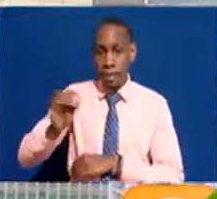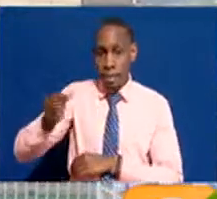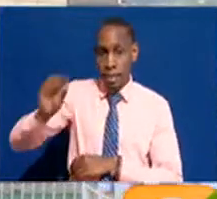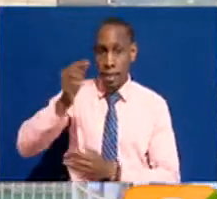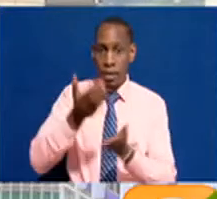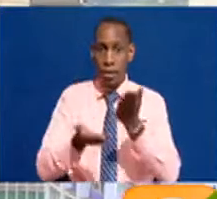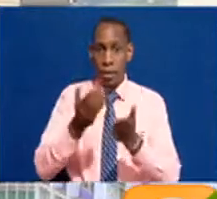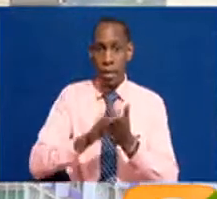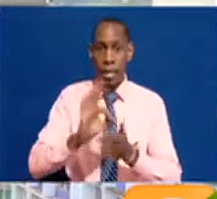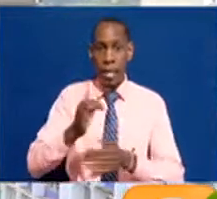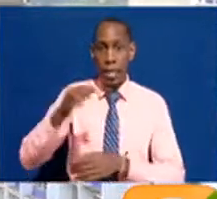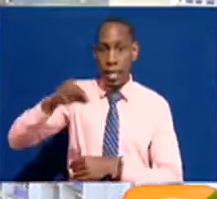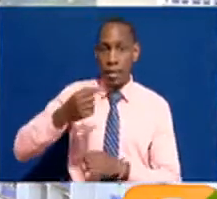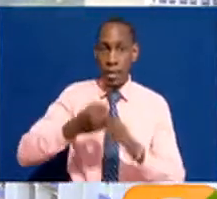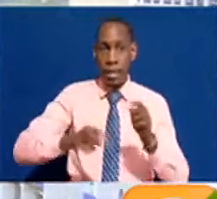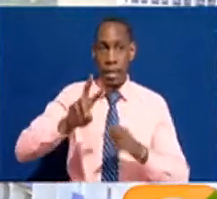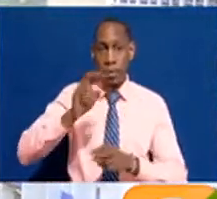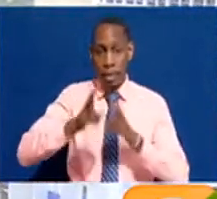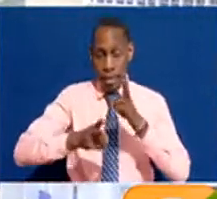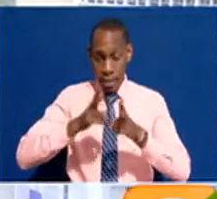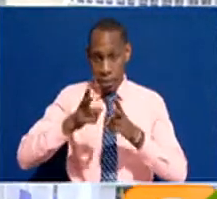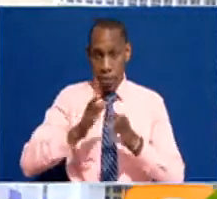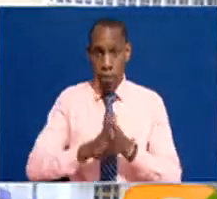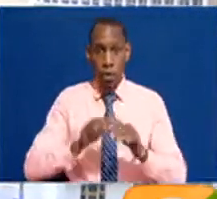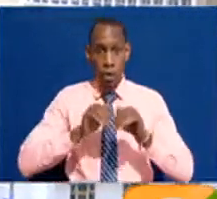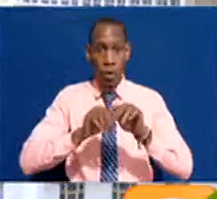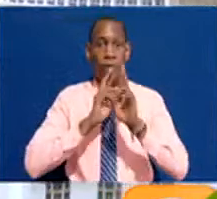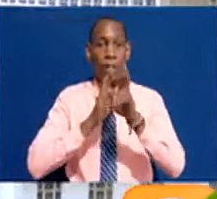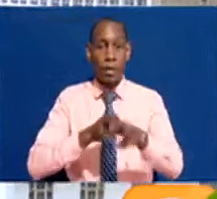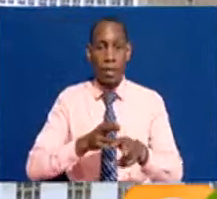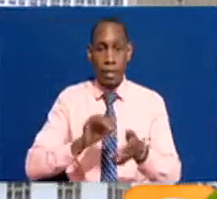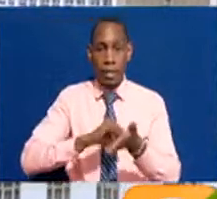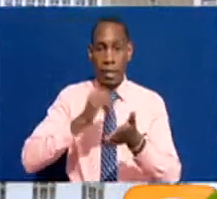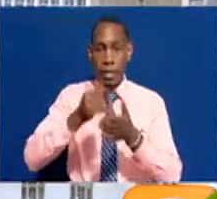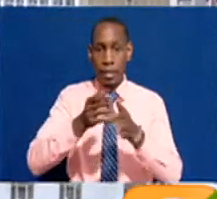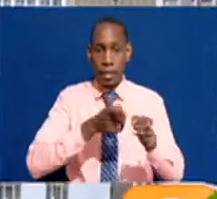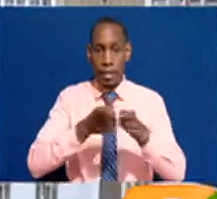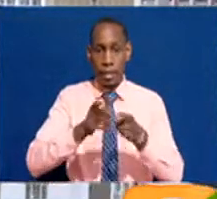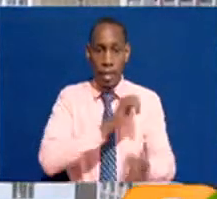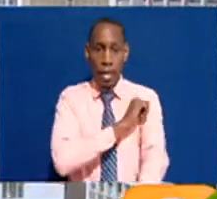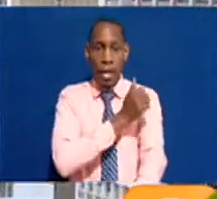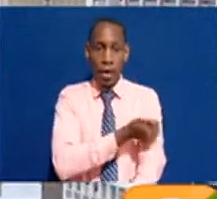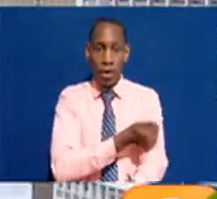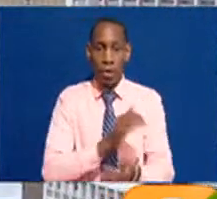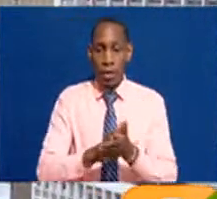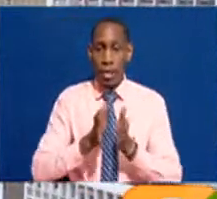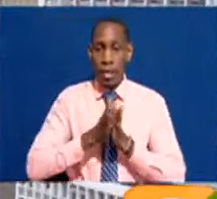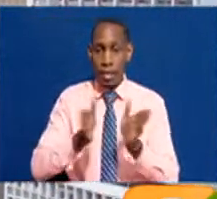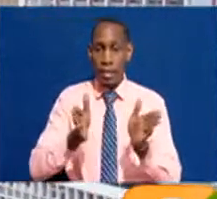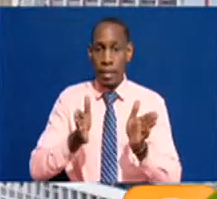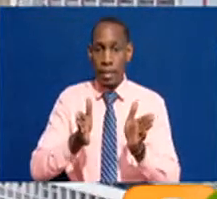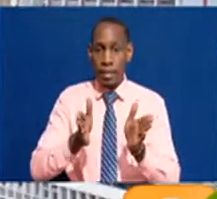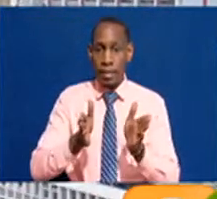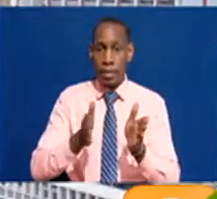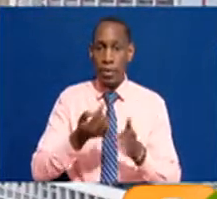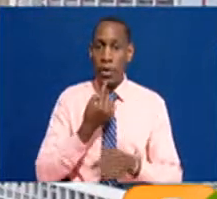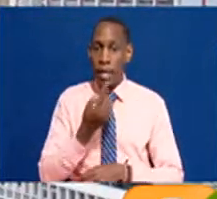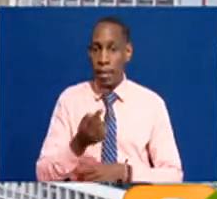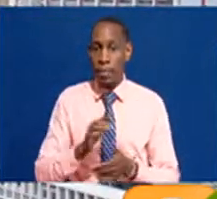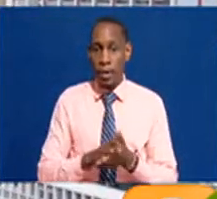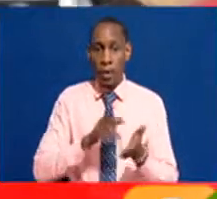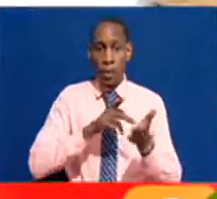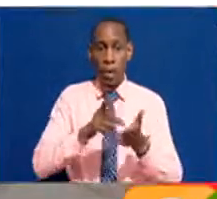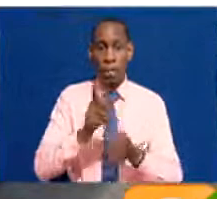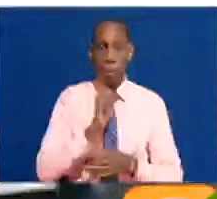compared to the third quarter of 2022. And according to the report by the Insurance Regulatory Authority, general liability claims